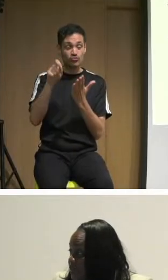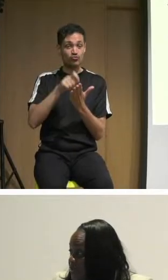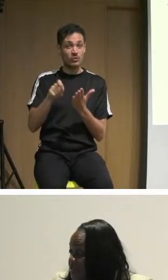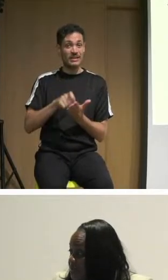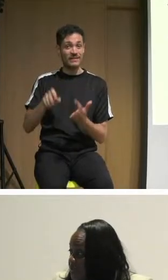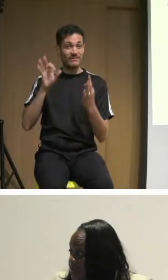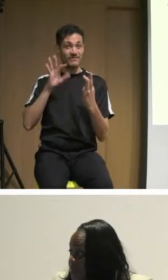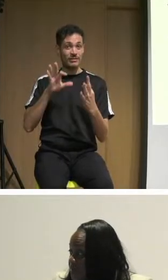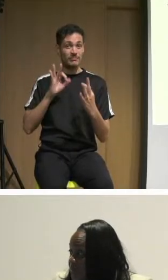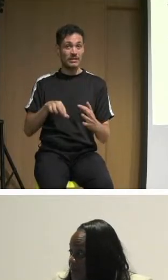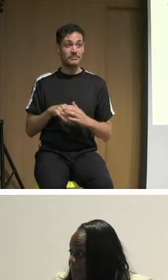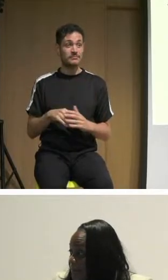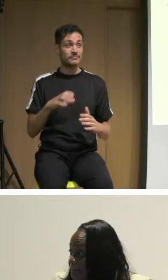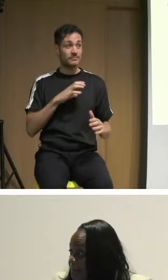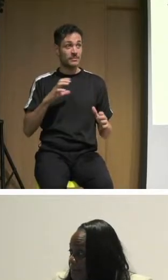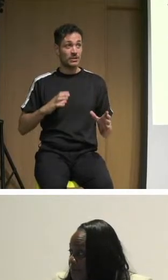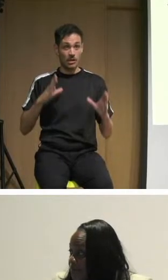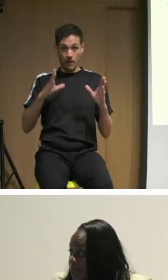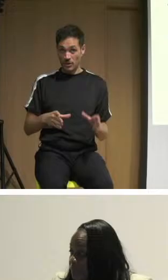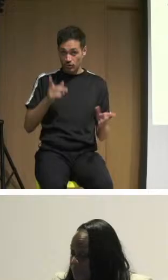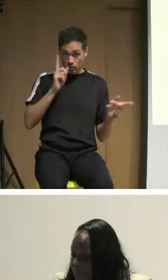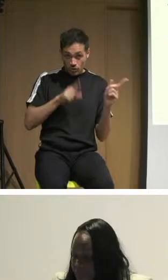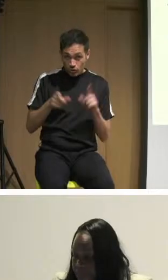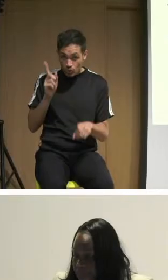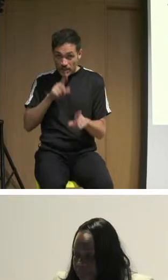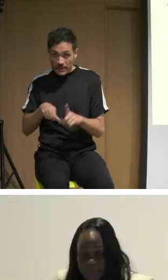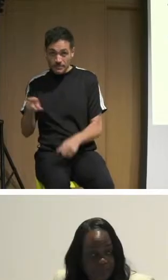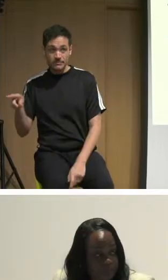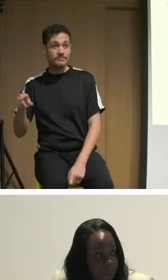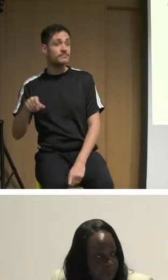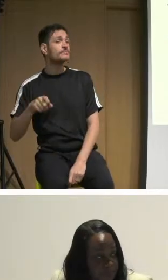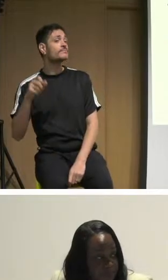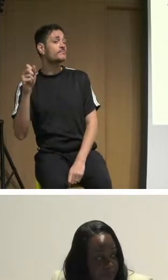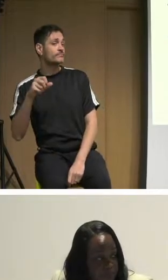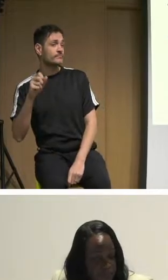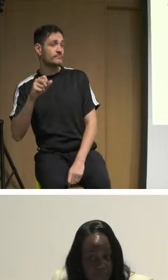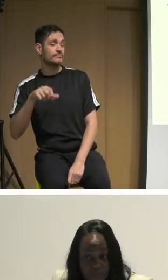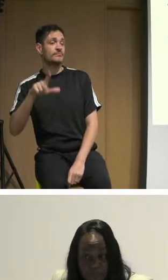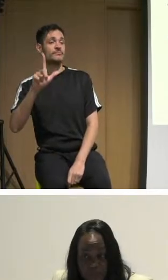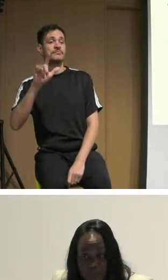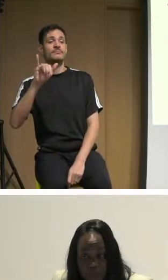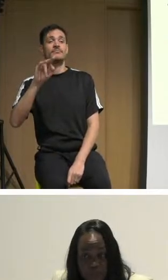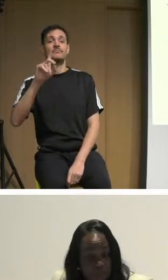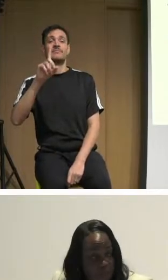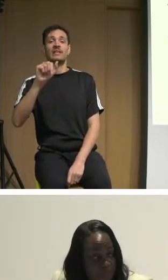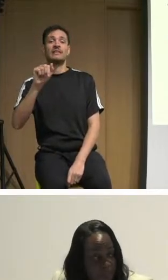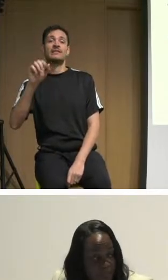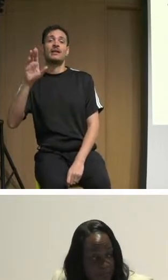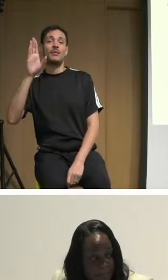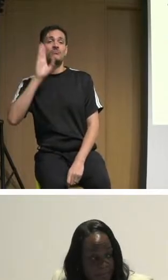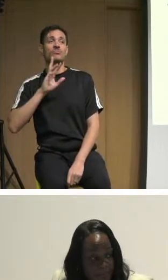Commissioners, can we get some agreement on that? Yes. Linda Brown Robinson, I concur.